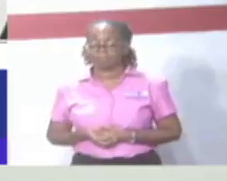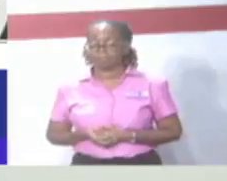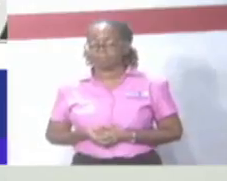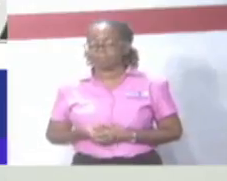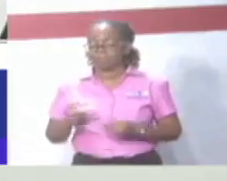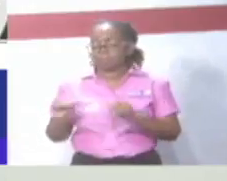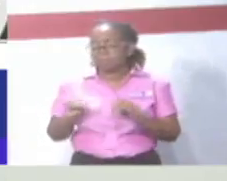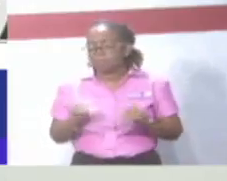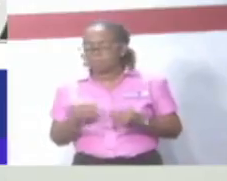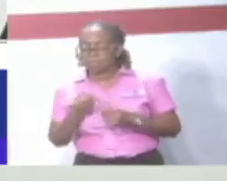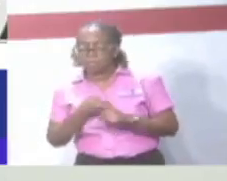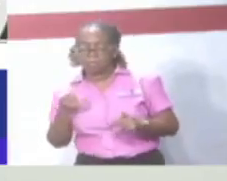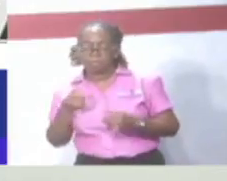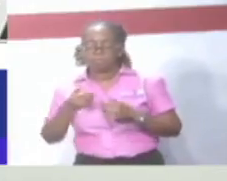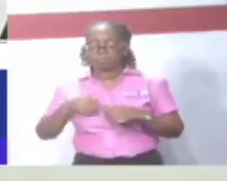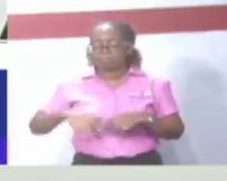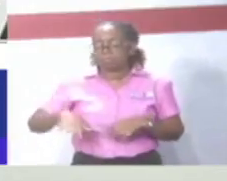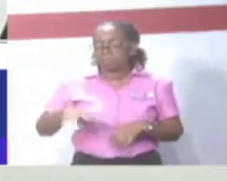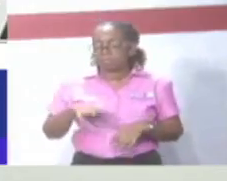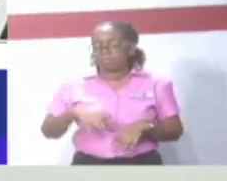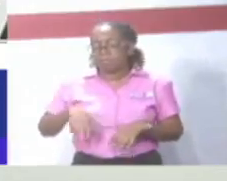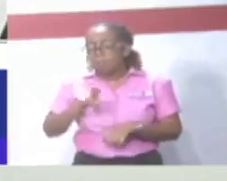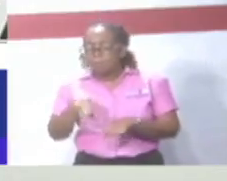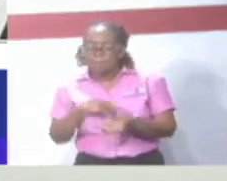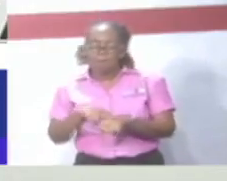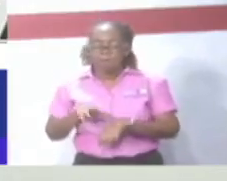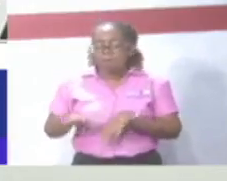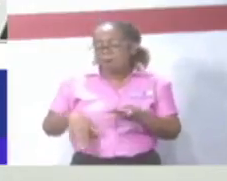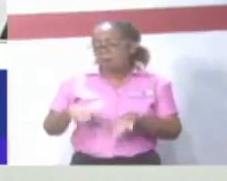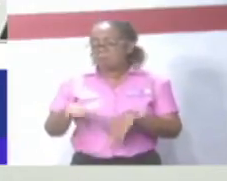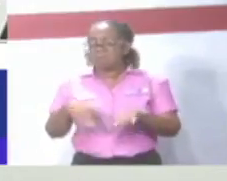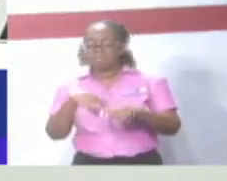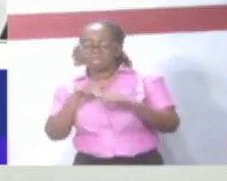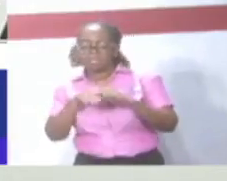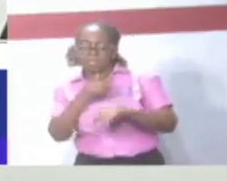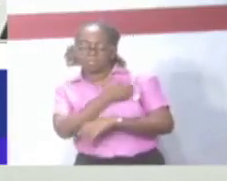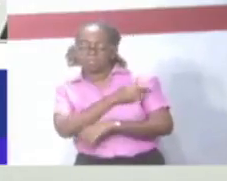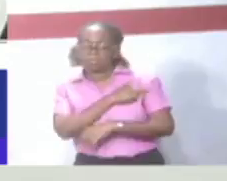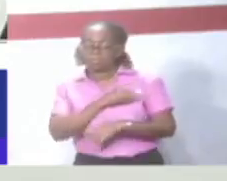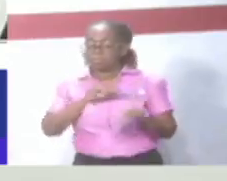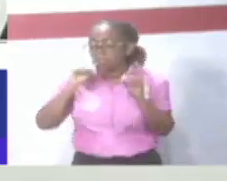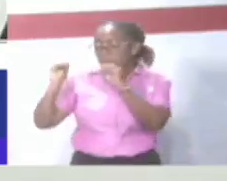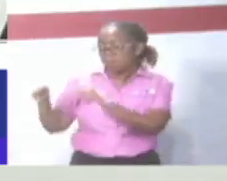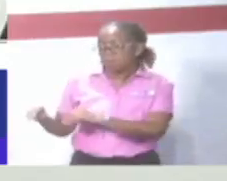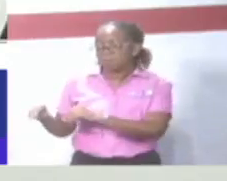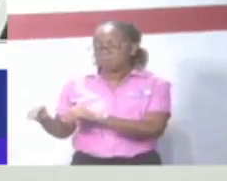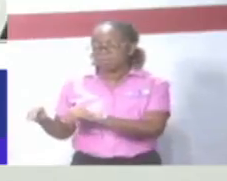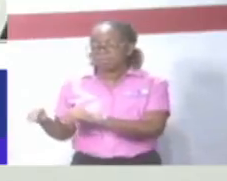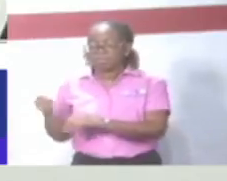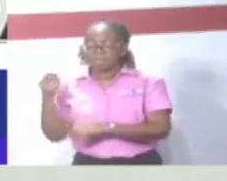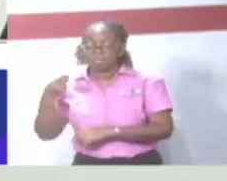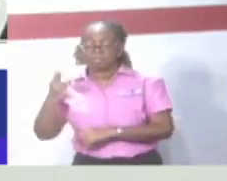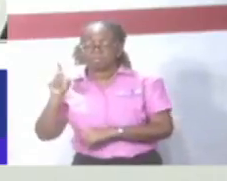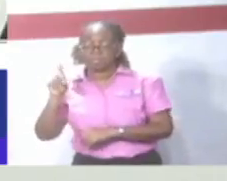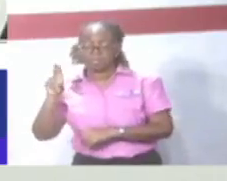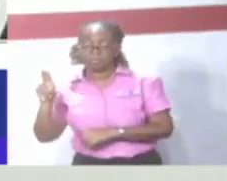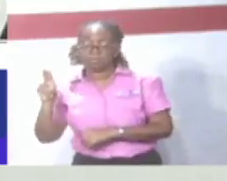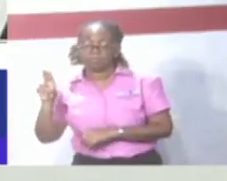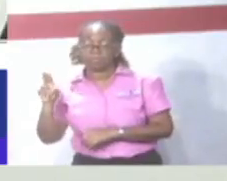level care to a high dependency unit care to the intensive care unit. These are the patients that require